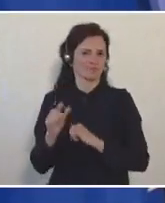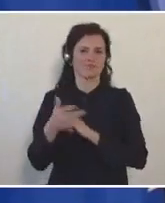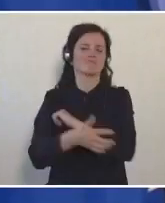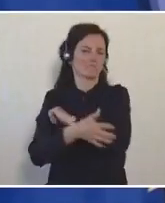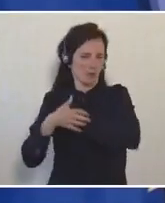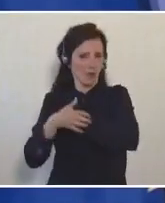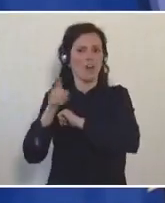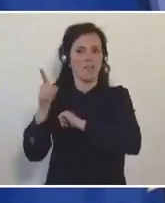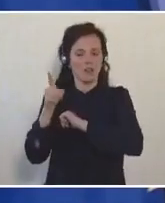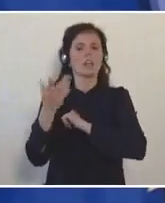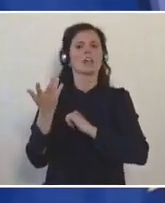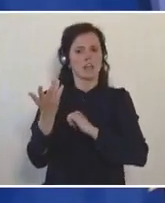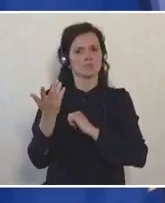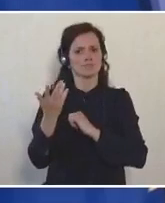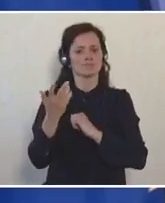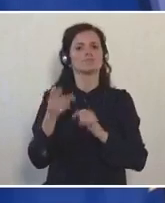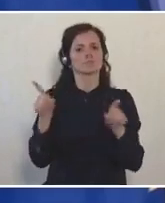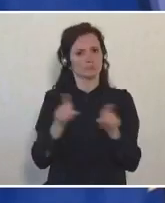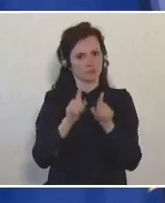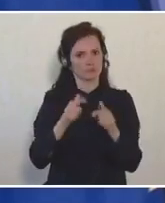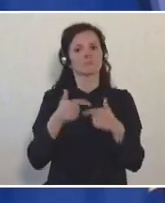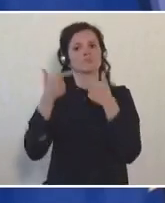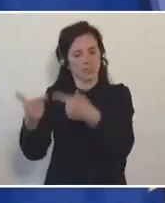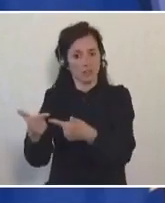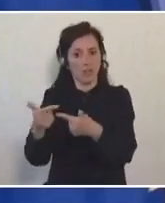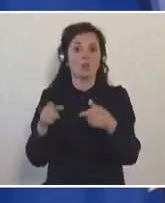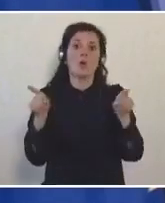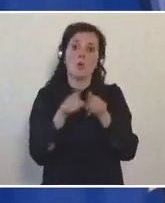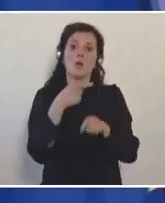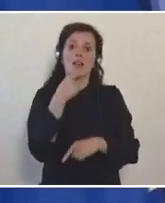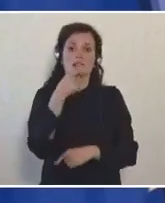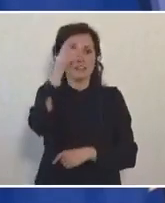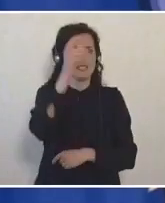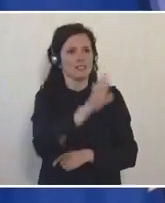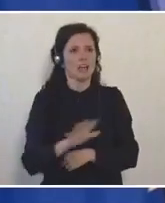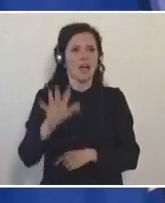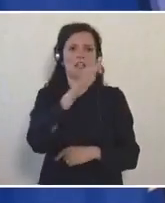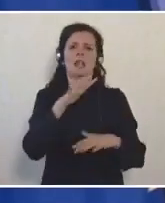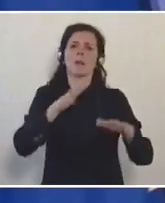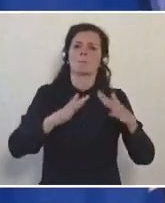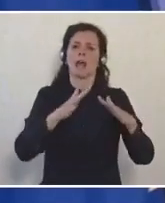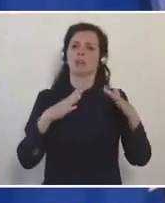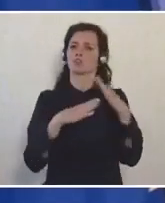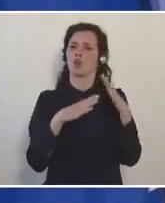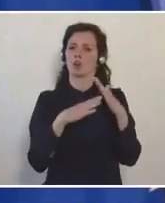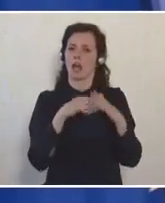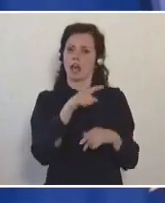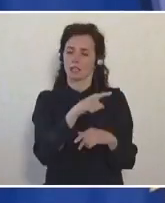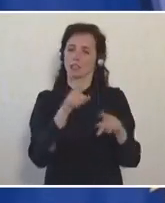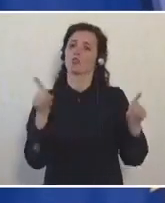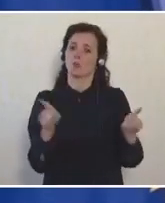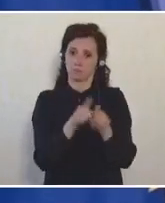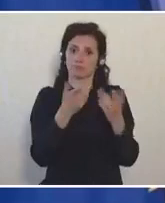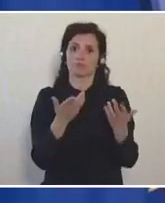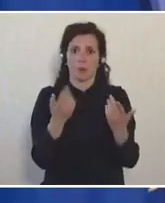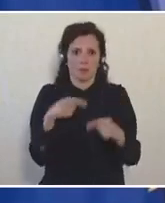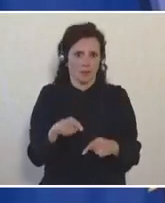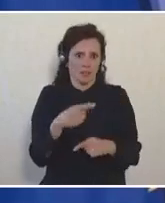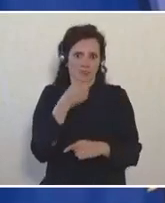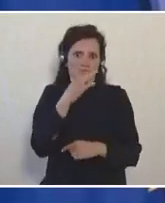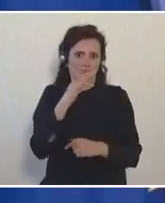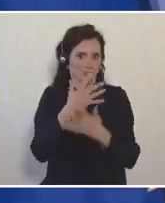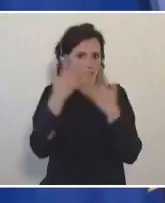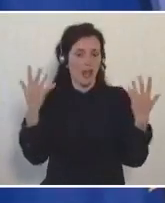is a very clear public statement. The same goes for 200 million this year from